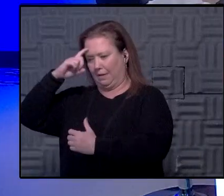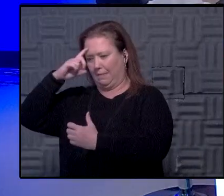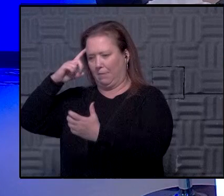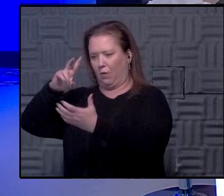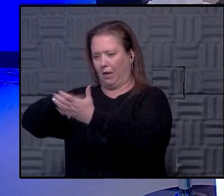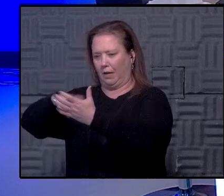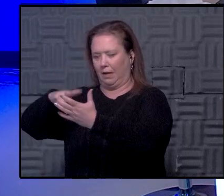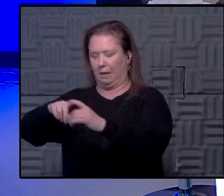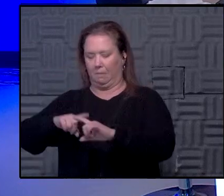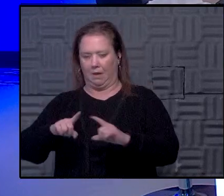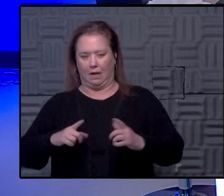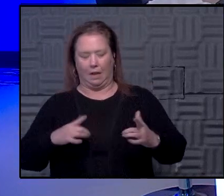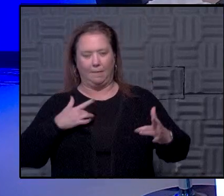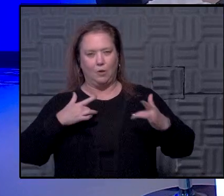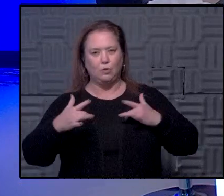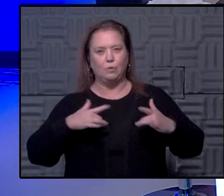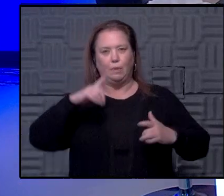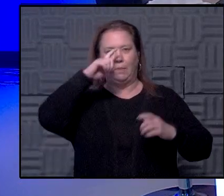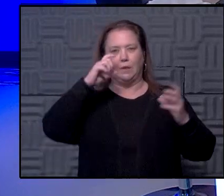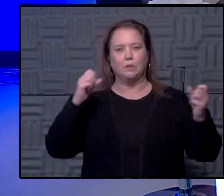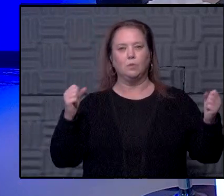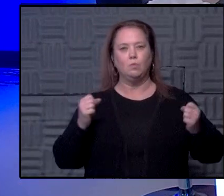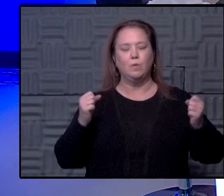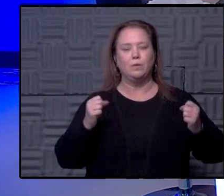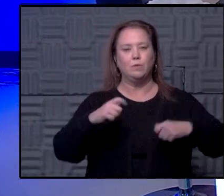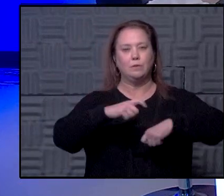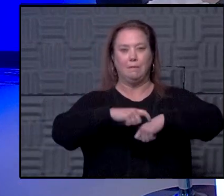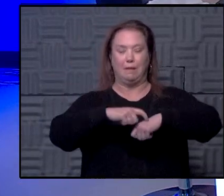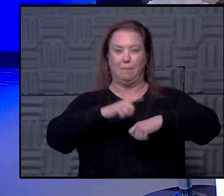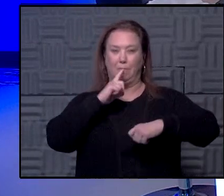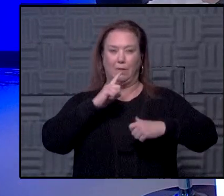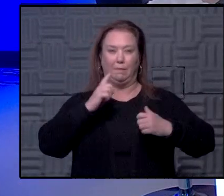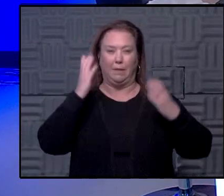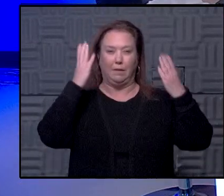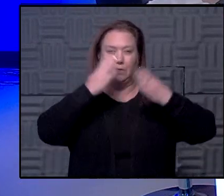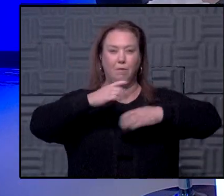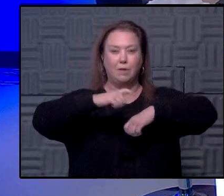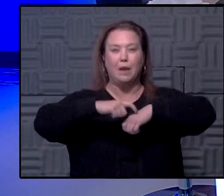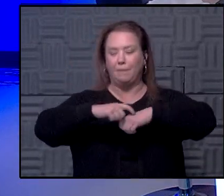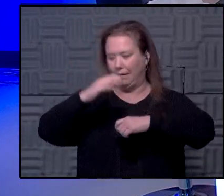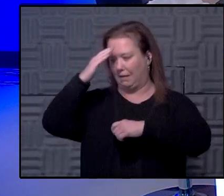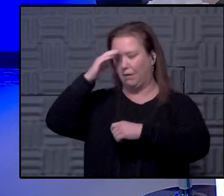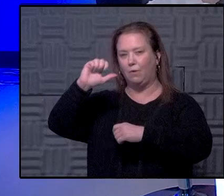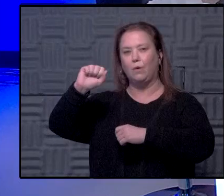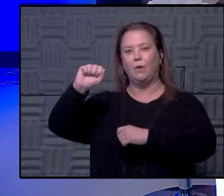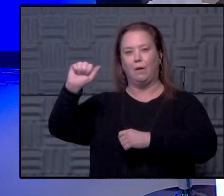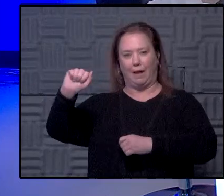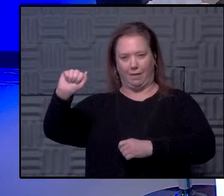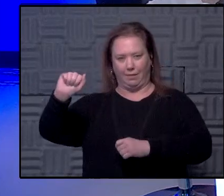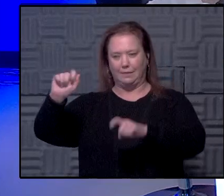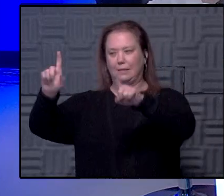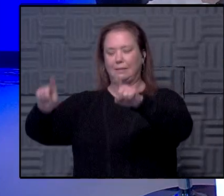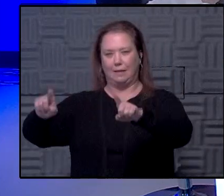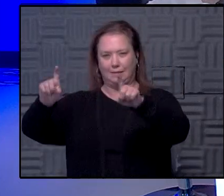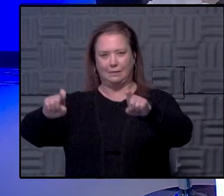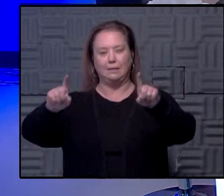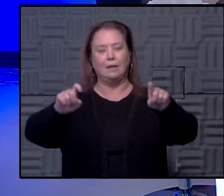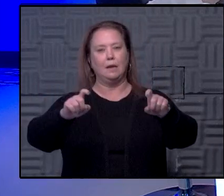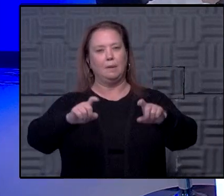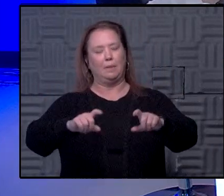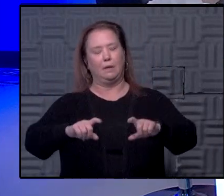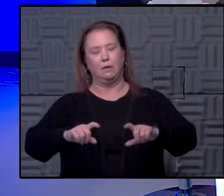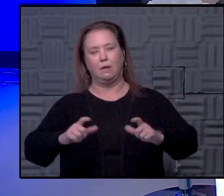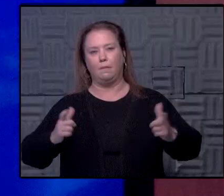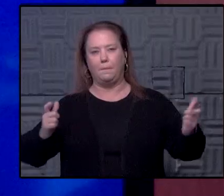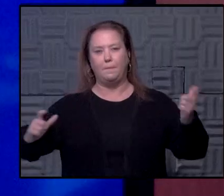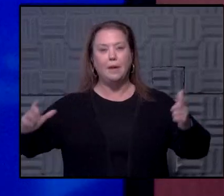concerned. We're going into some dark times, and our athletes, a lot of it did come from sports, and I get the sports tested a lot, but there's a pretty big